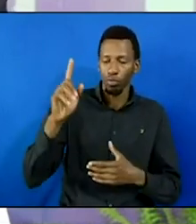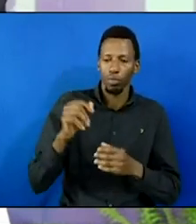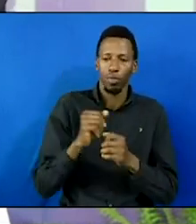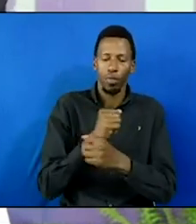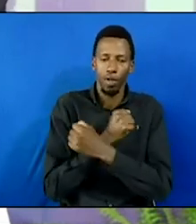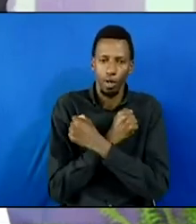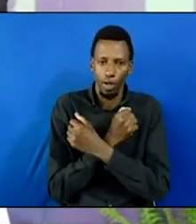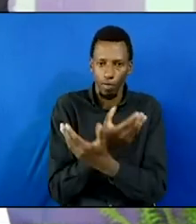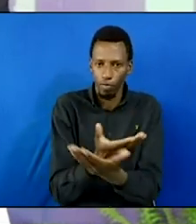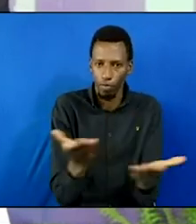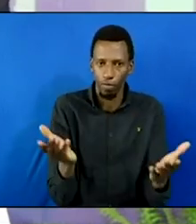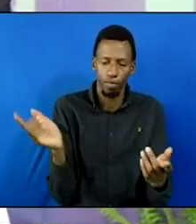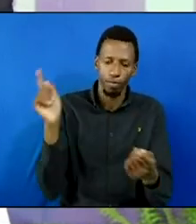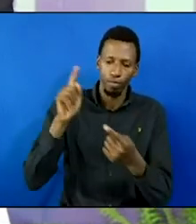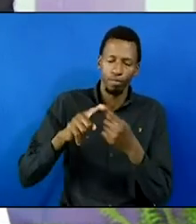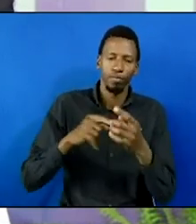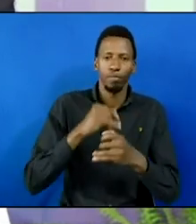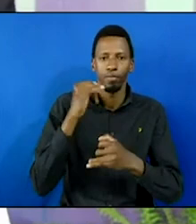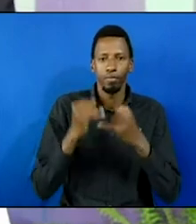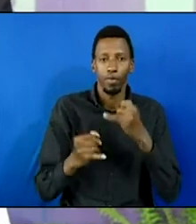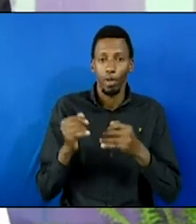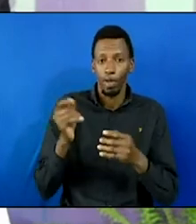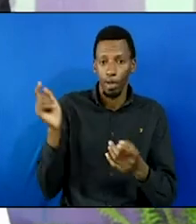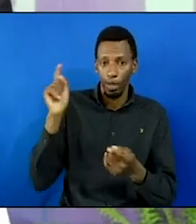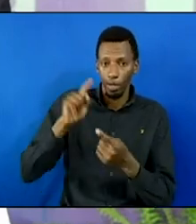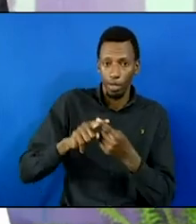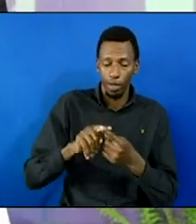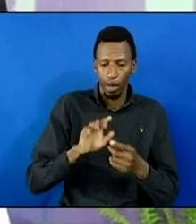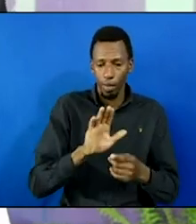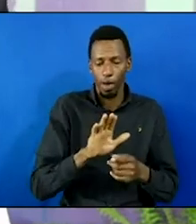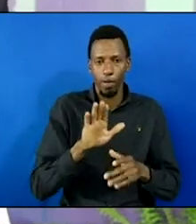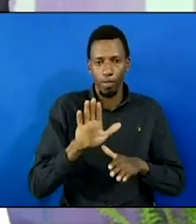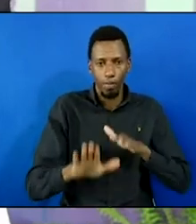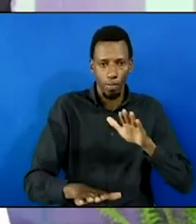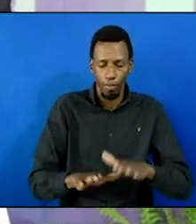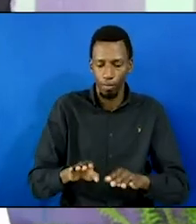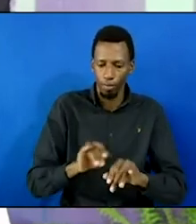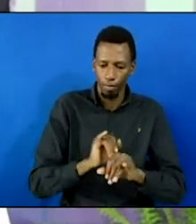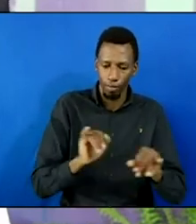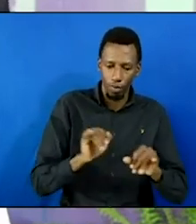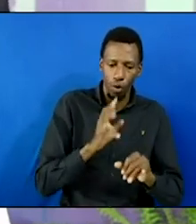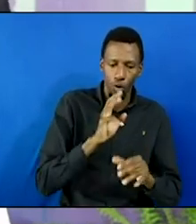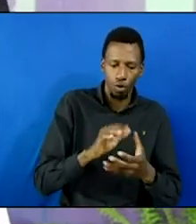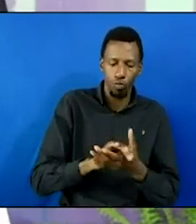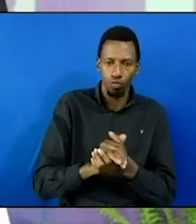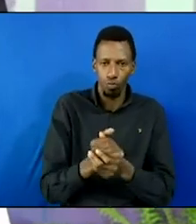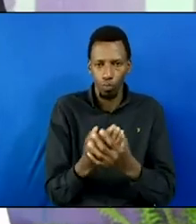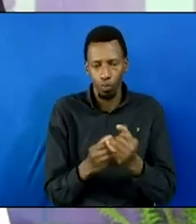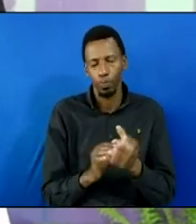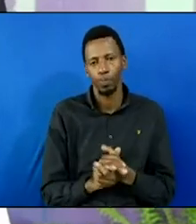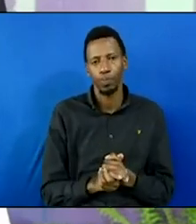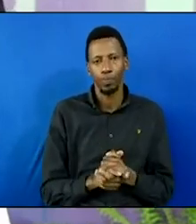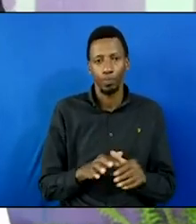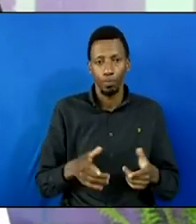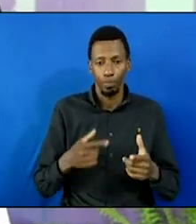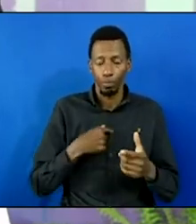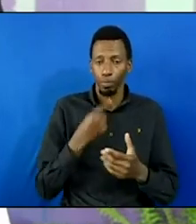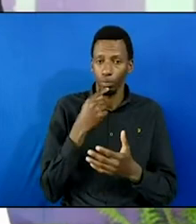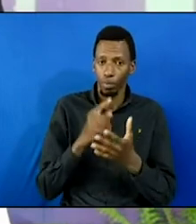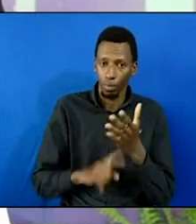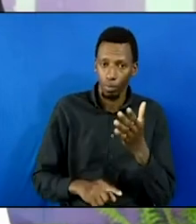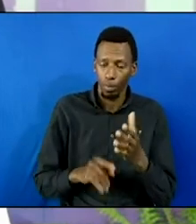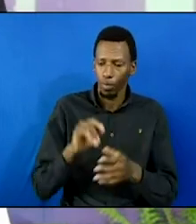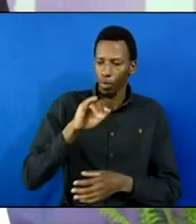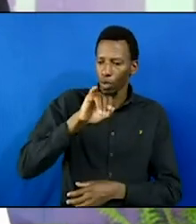to the end, even to the extent of washing their feet. Allow me to say that John